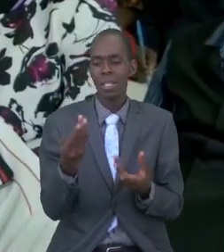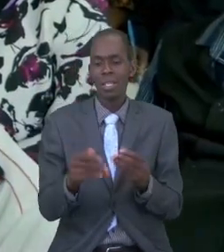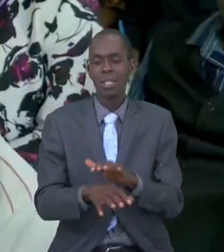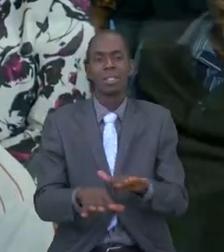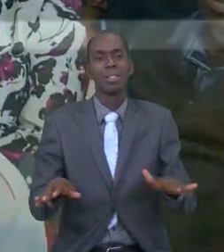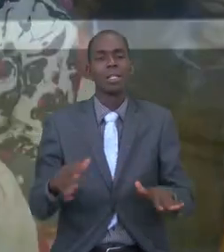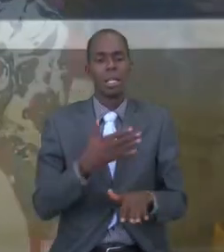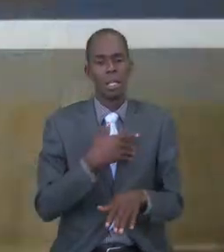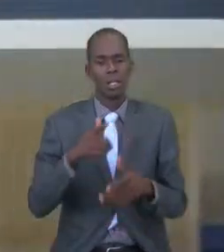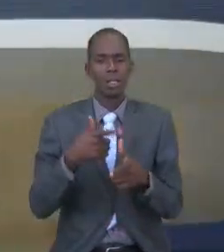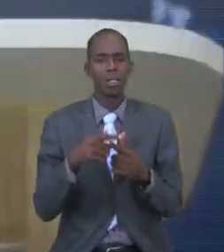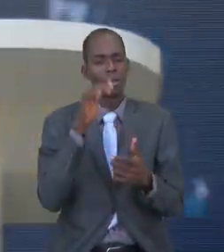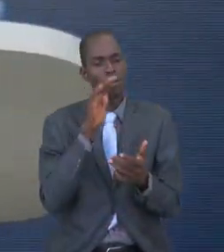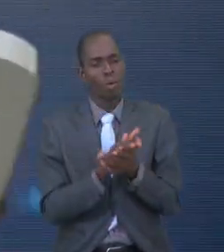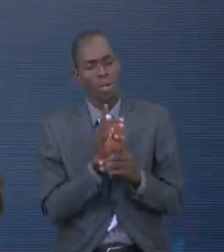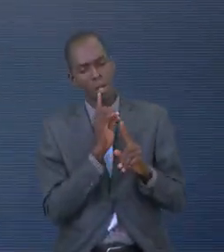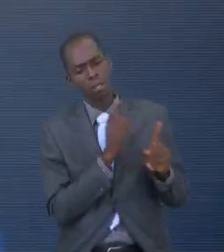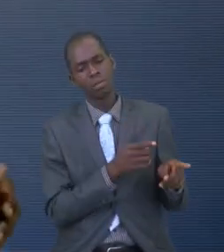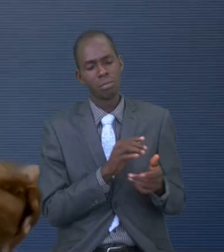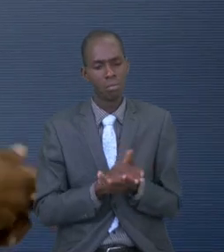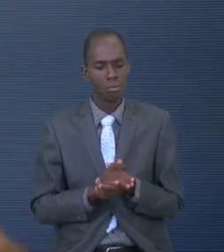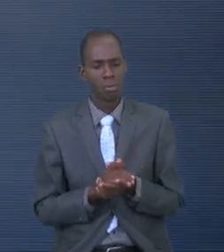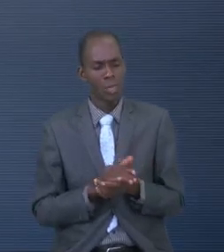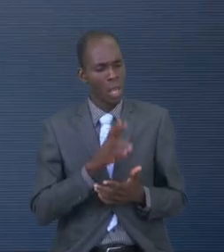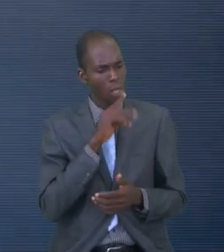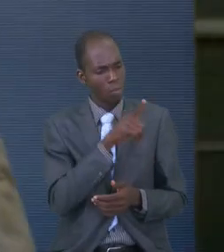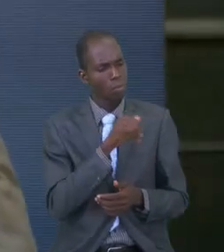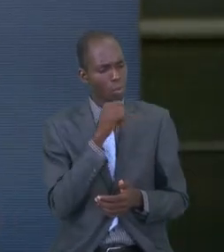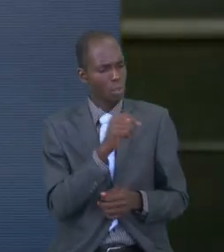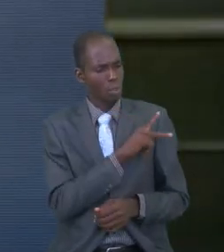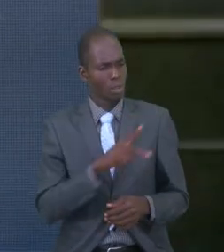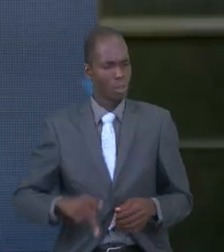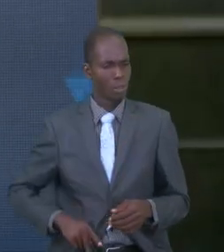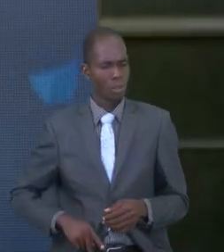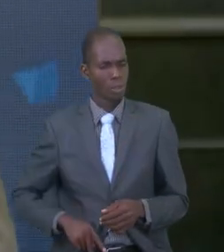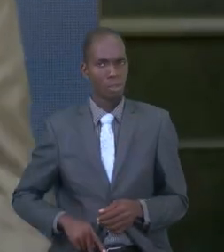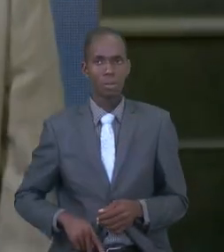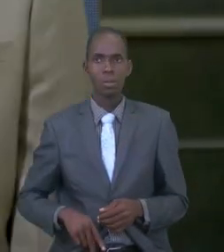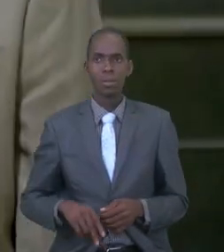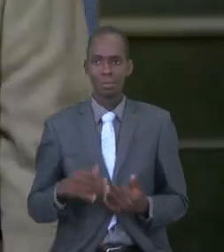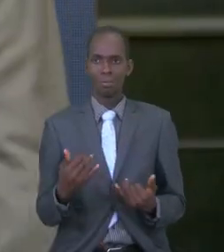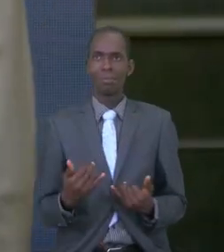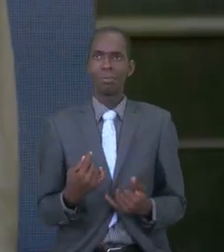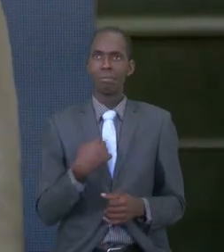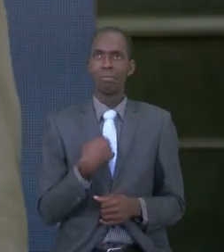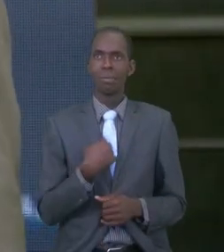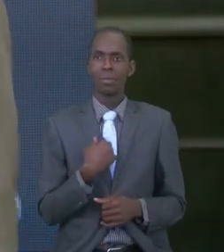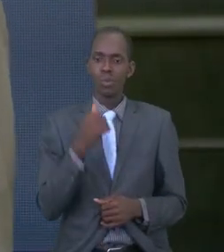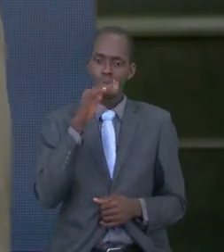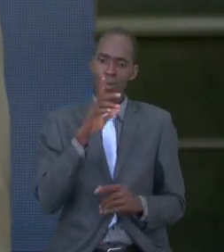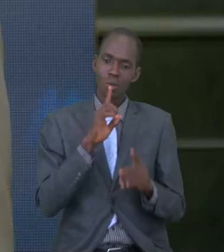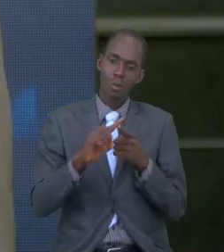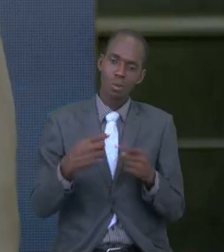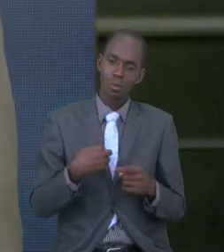Jezebel said, are you not the king? I, look at that woman, she's come again. I will give